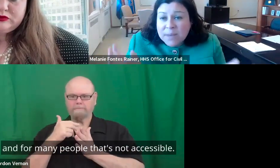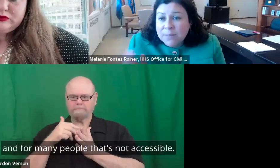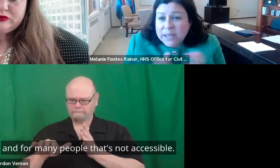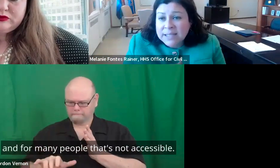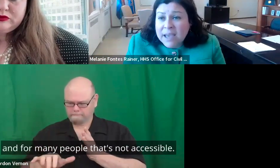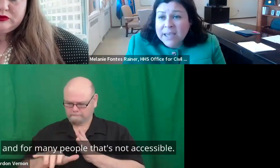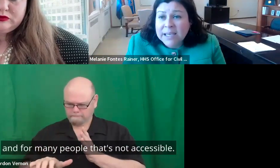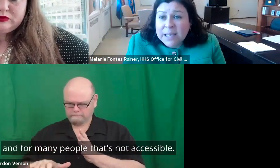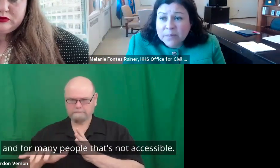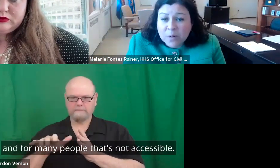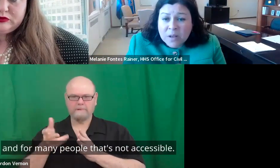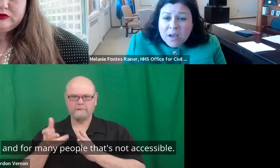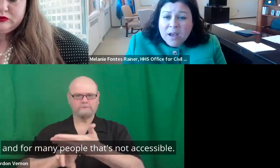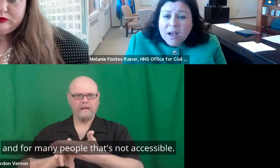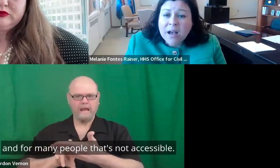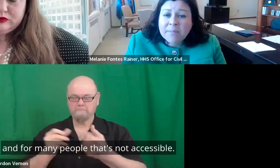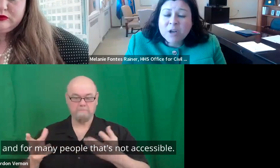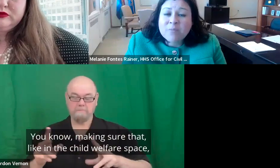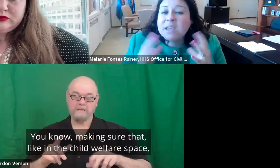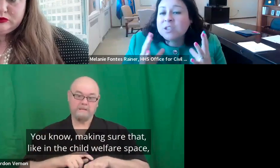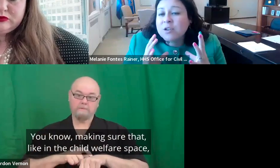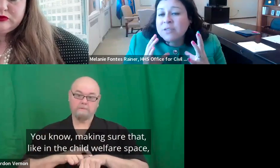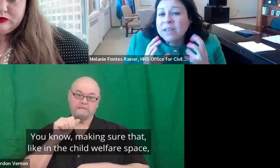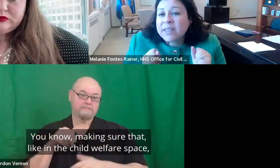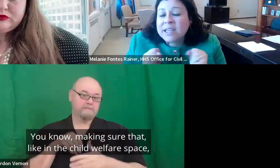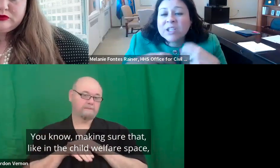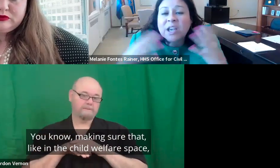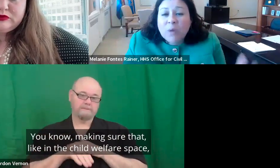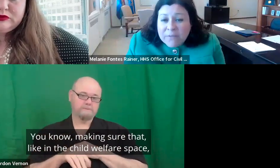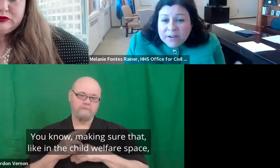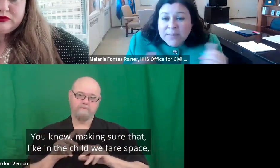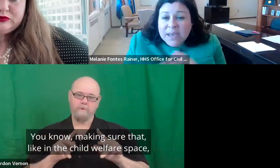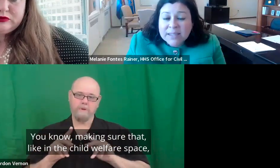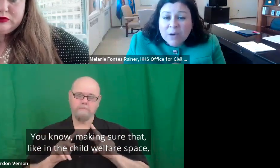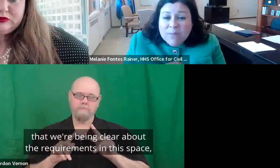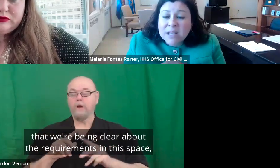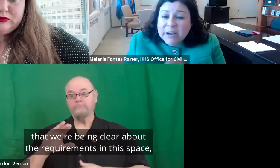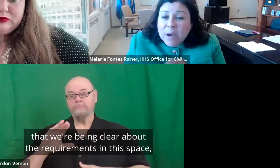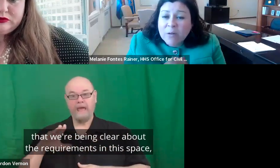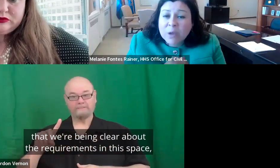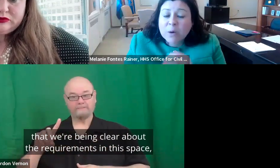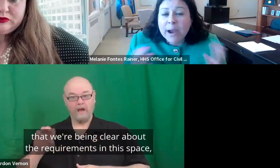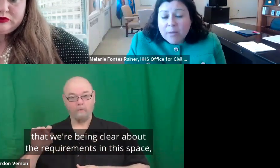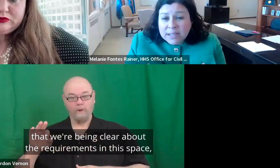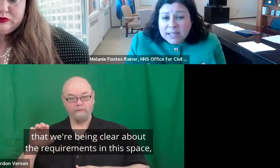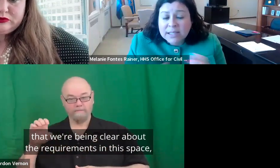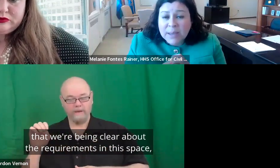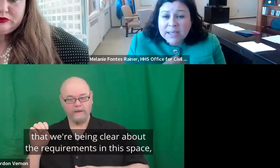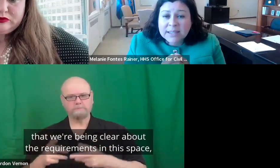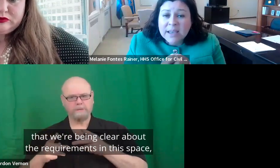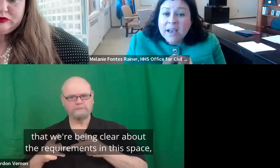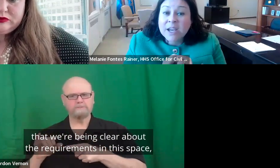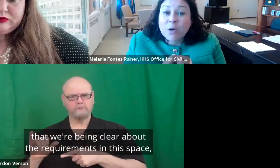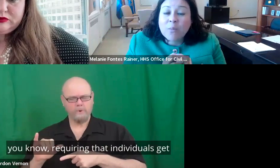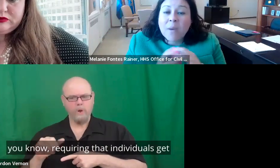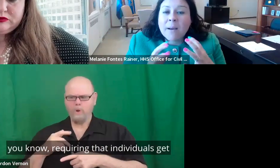and for many people that's not accessible. Making sure that, like in the child welfare space, that we're being clear about the requirements in this